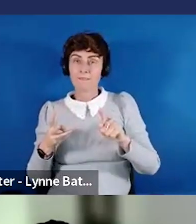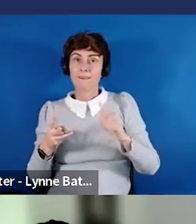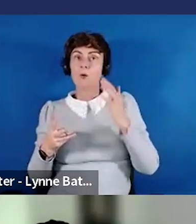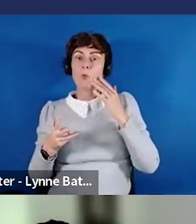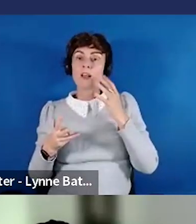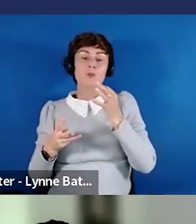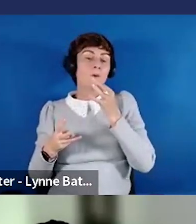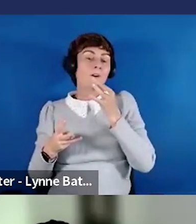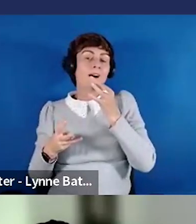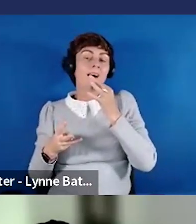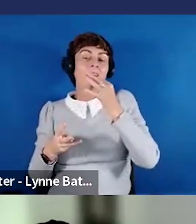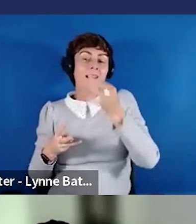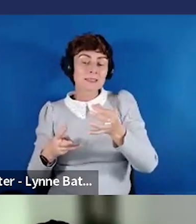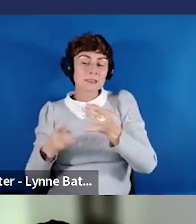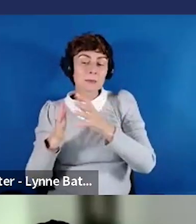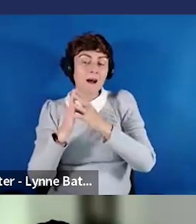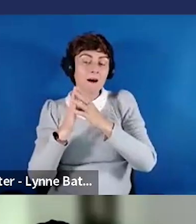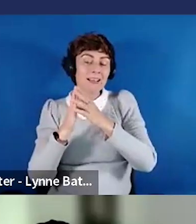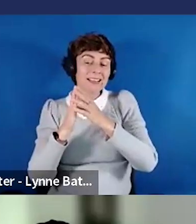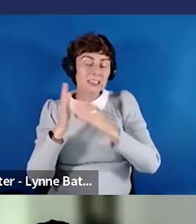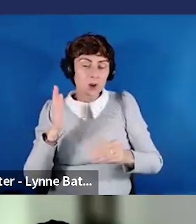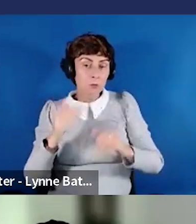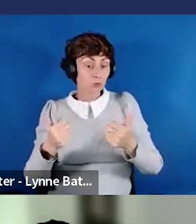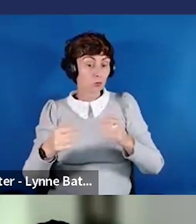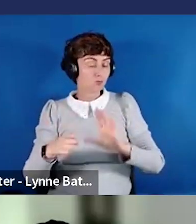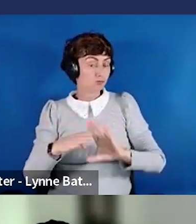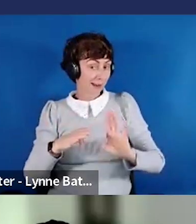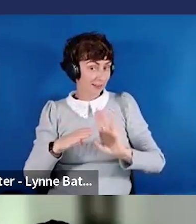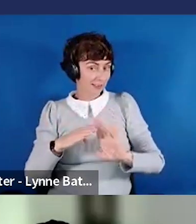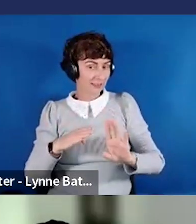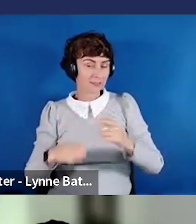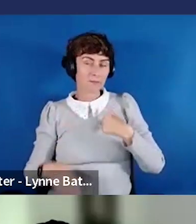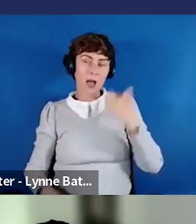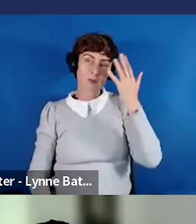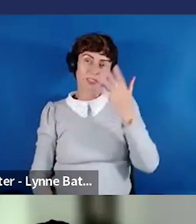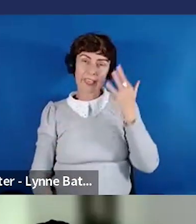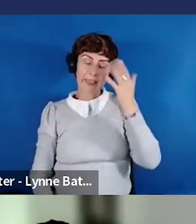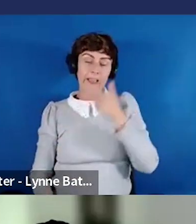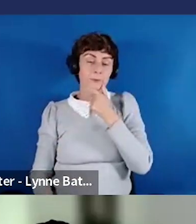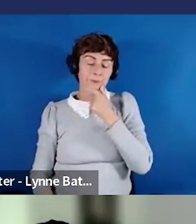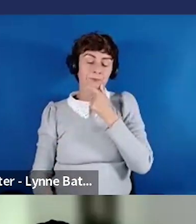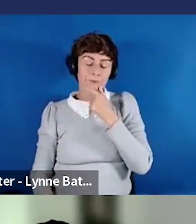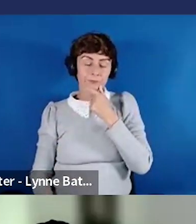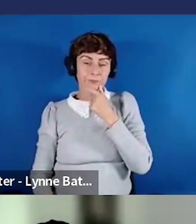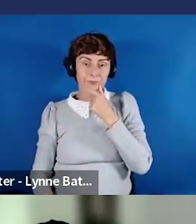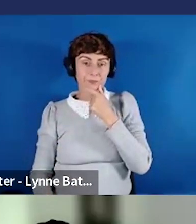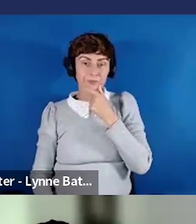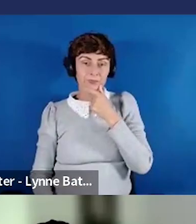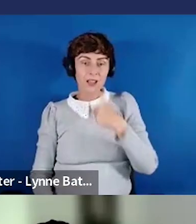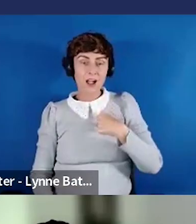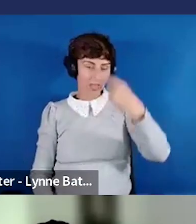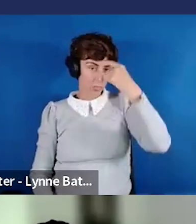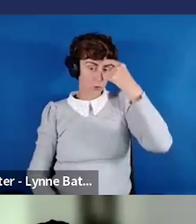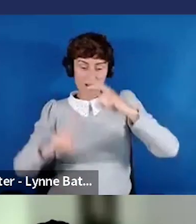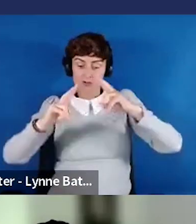Abby about some examples of kind of good practice that could be taken forward, it just made me think of a research